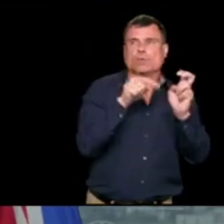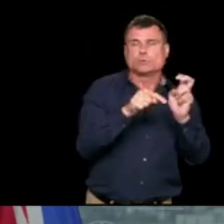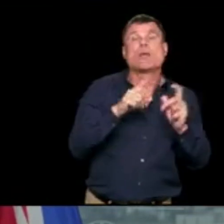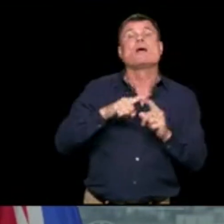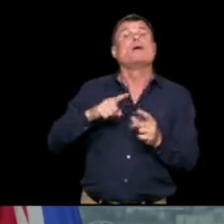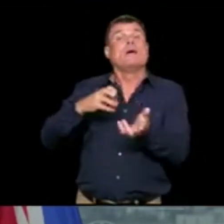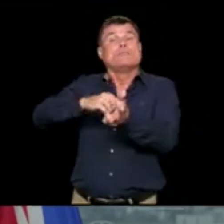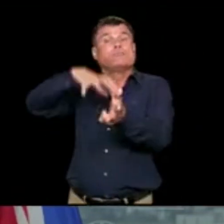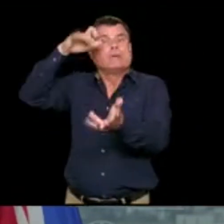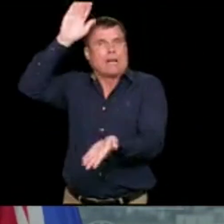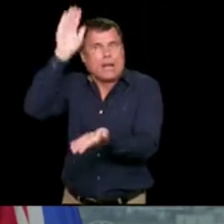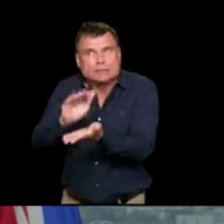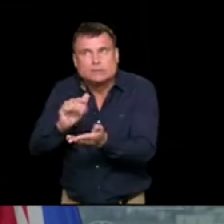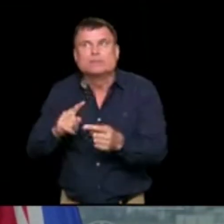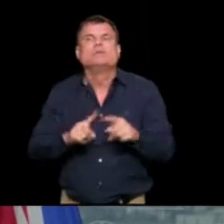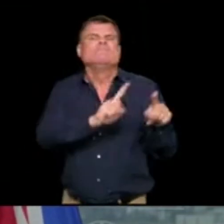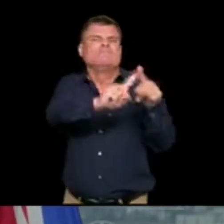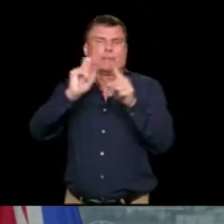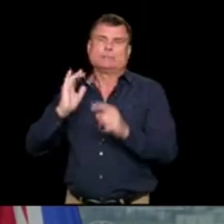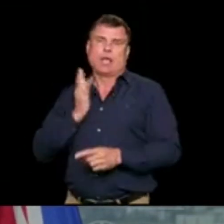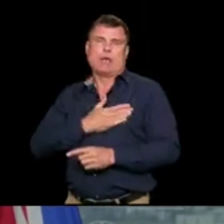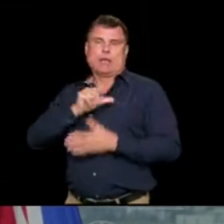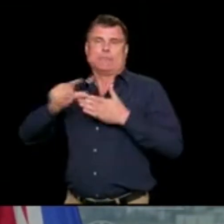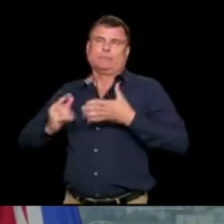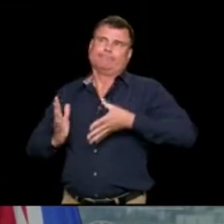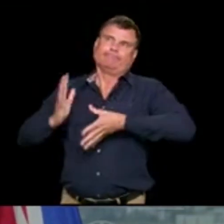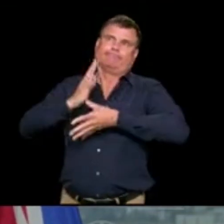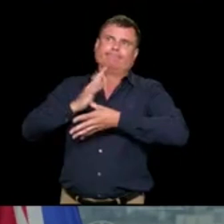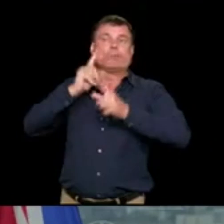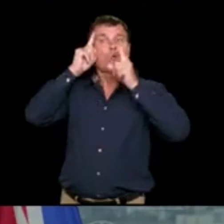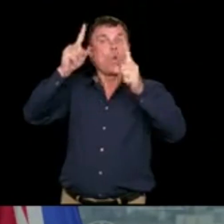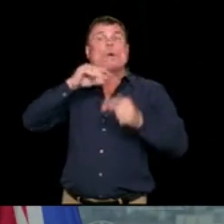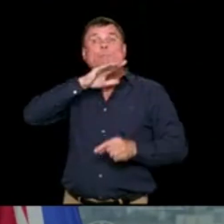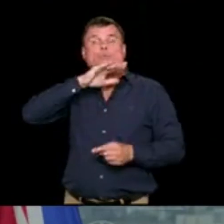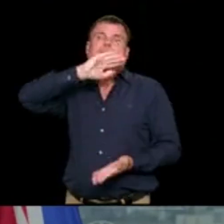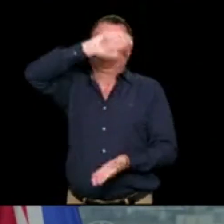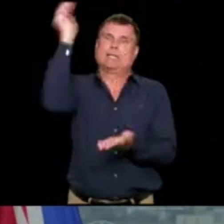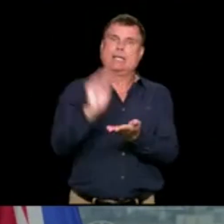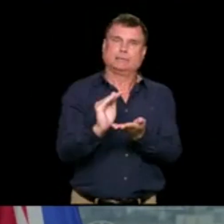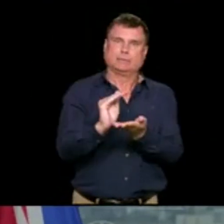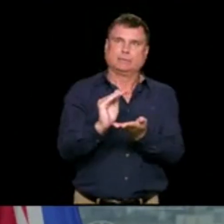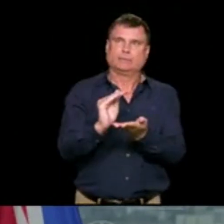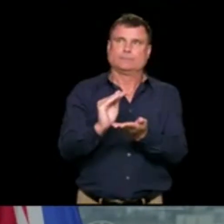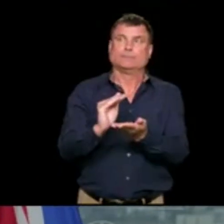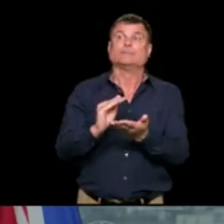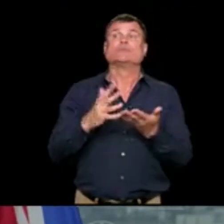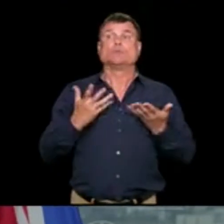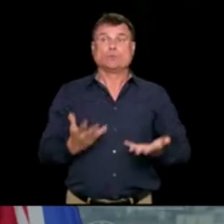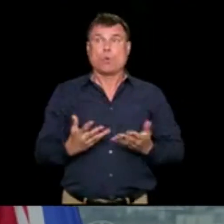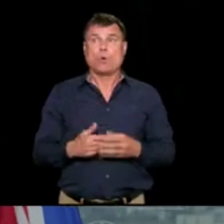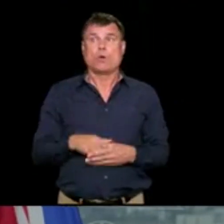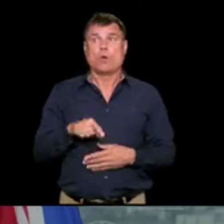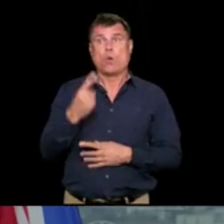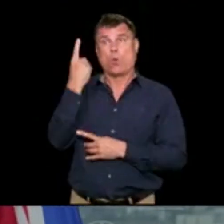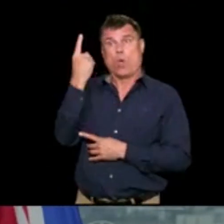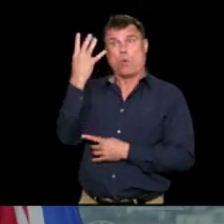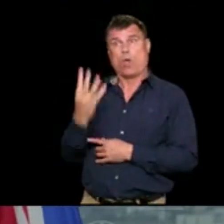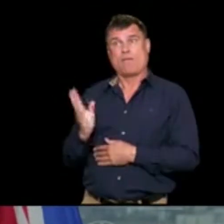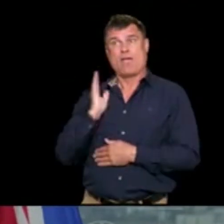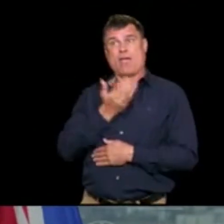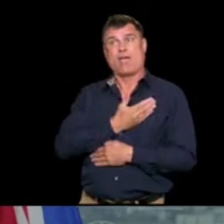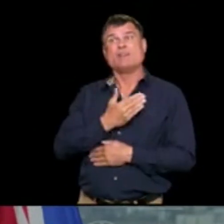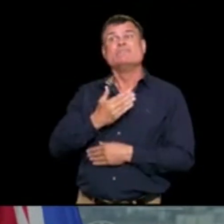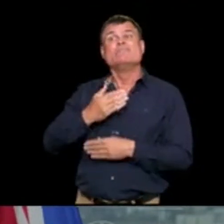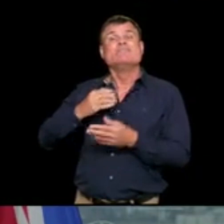emissions. Certainly, fighting climate change is one of our government's very top priorities. Currently, the transportation sector accounts for a quarter of Canada's greenhouse